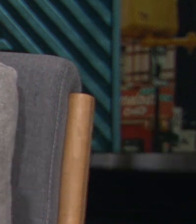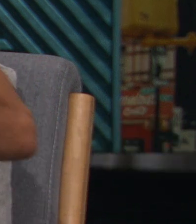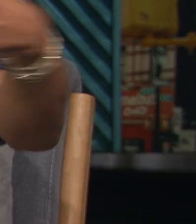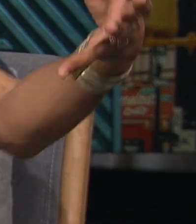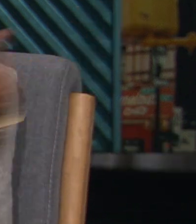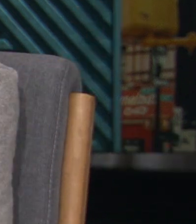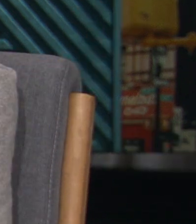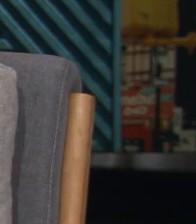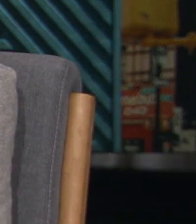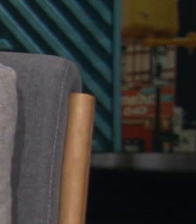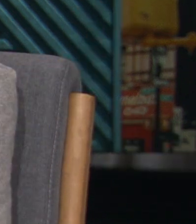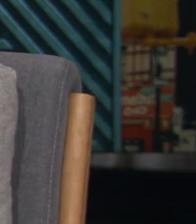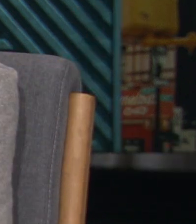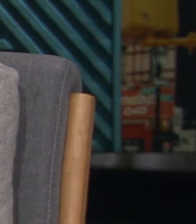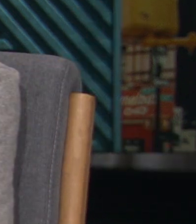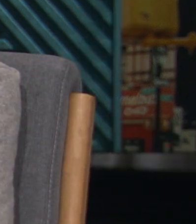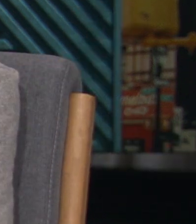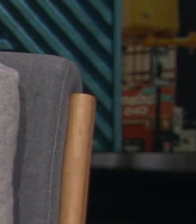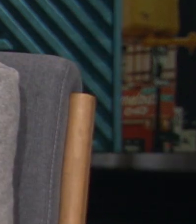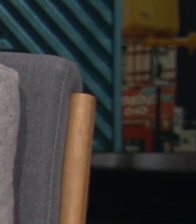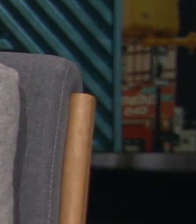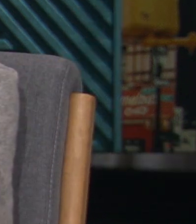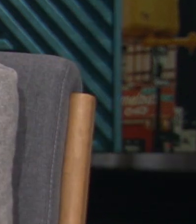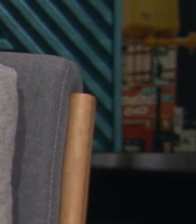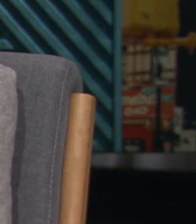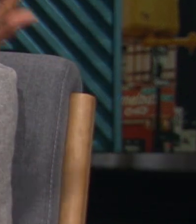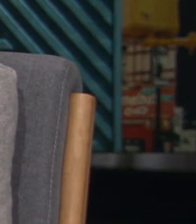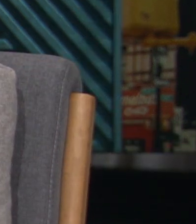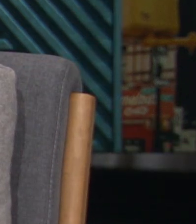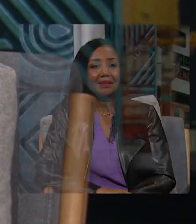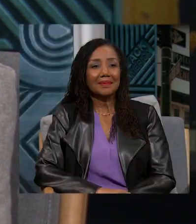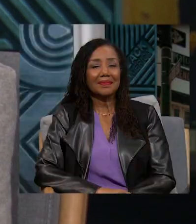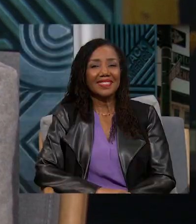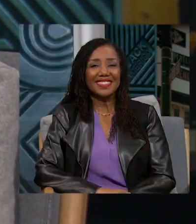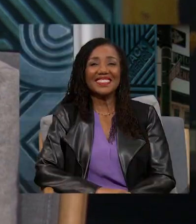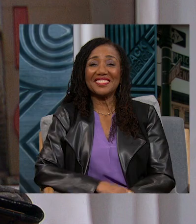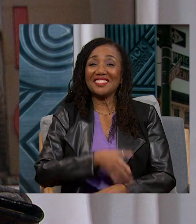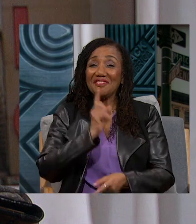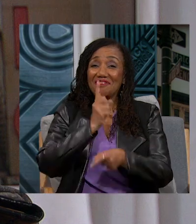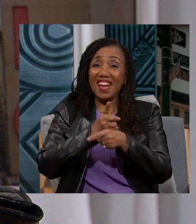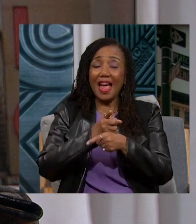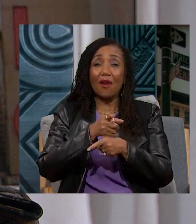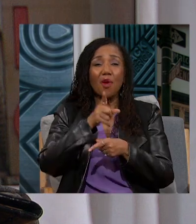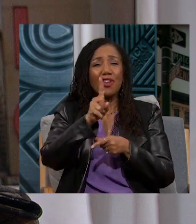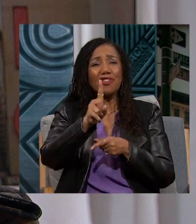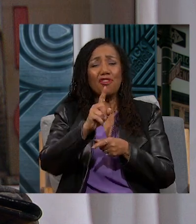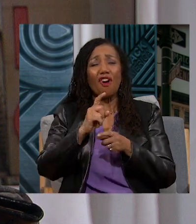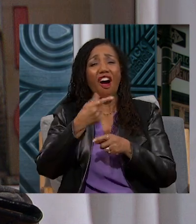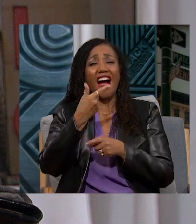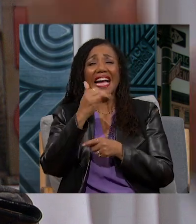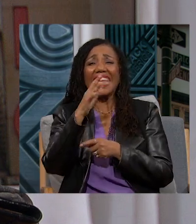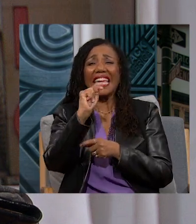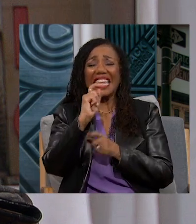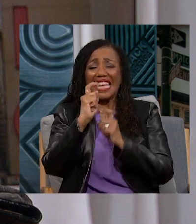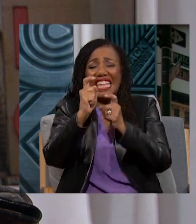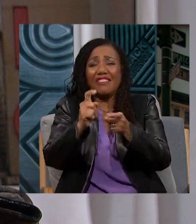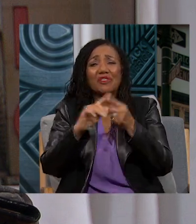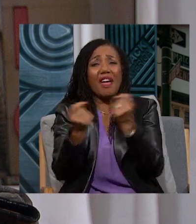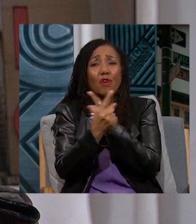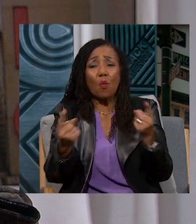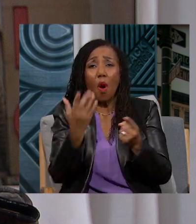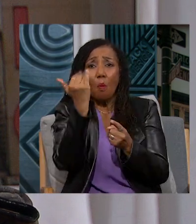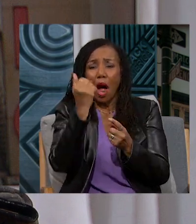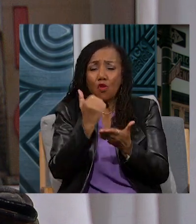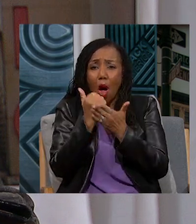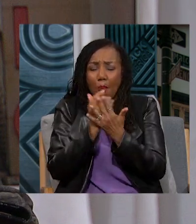bring everyone together. And that's why I'm here, I think. Right, well, you're a gift to all of us because you can take us